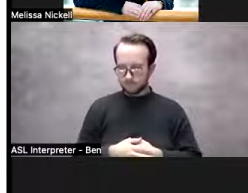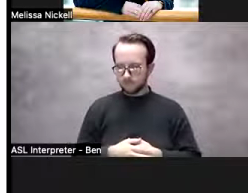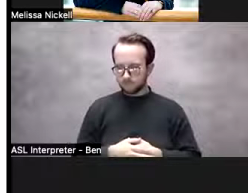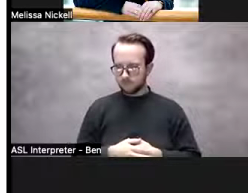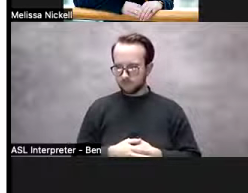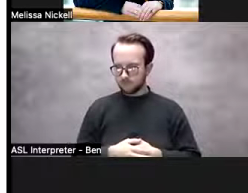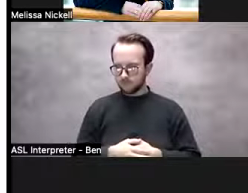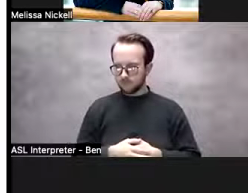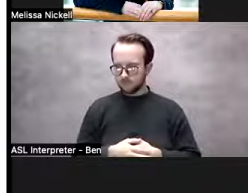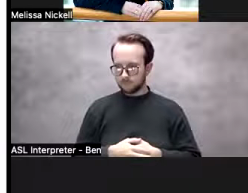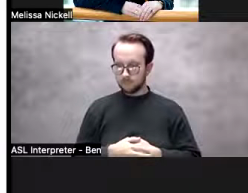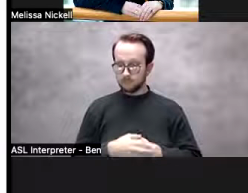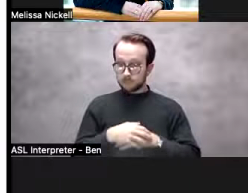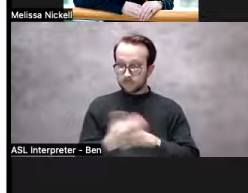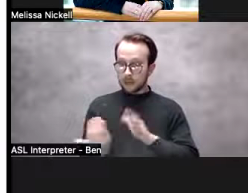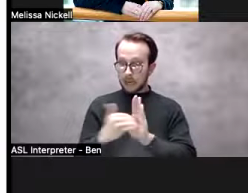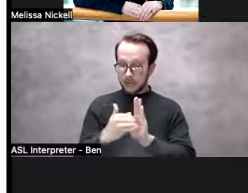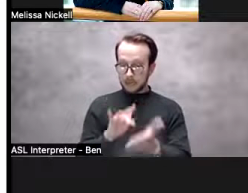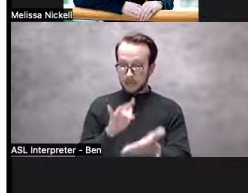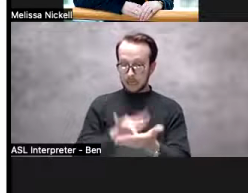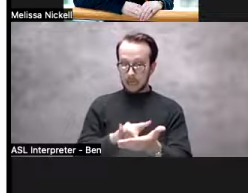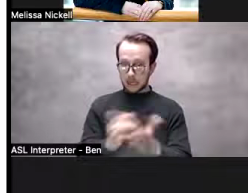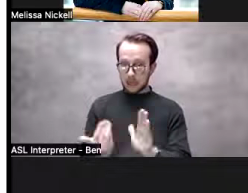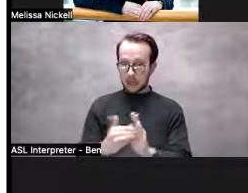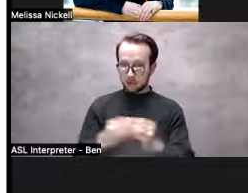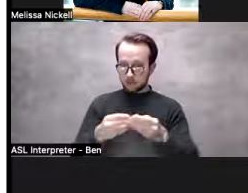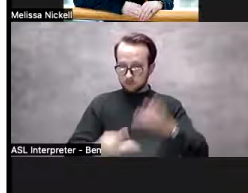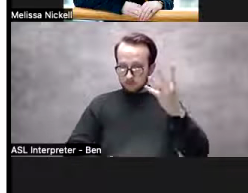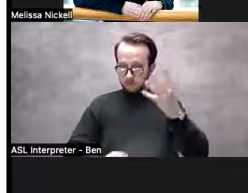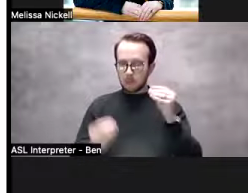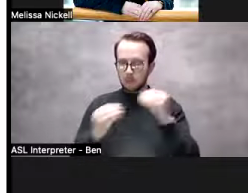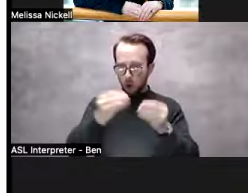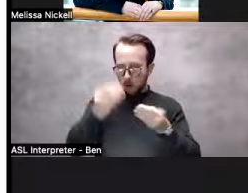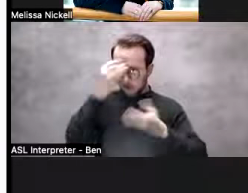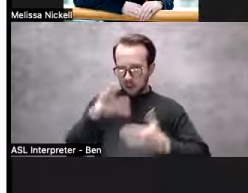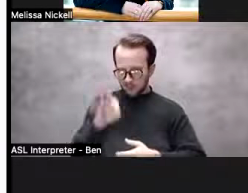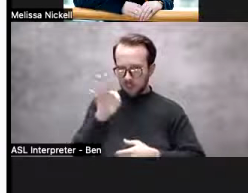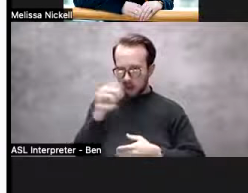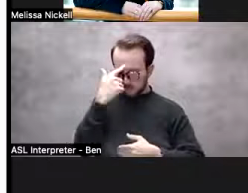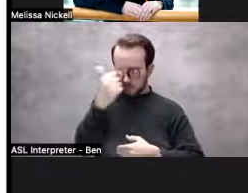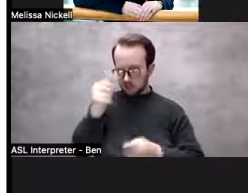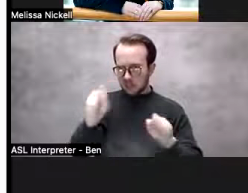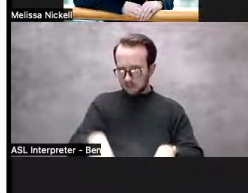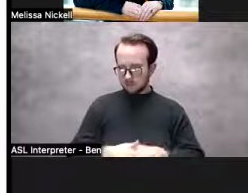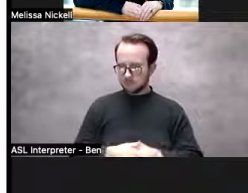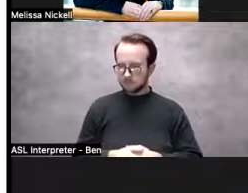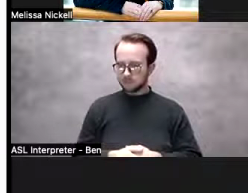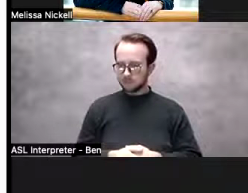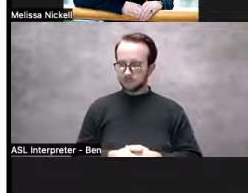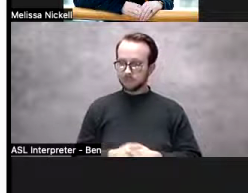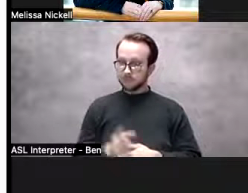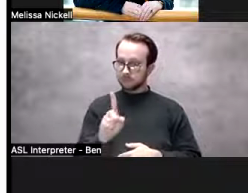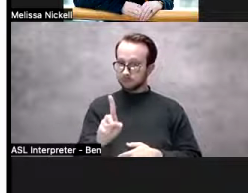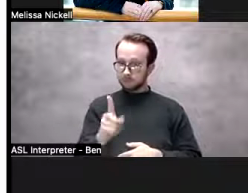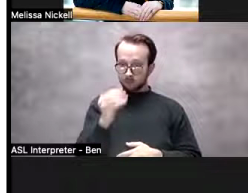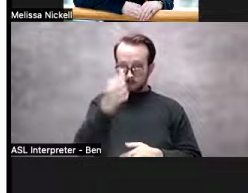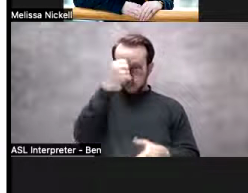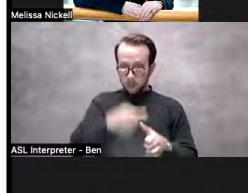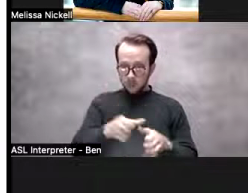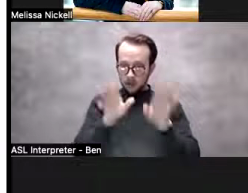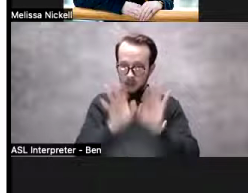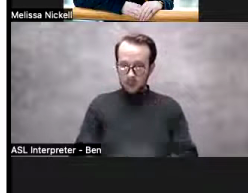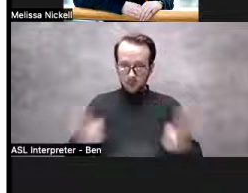And again, by clicking on to these, you can find information. And one of the important things when you look into these